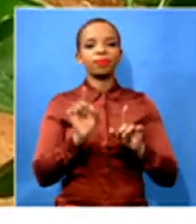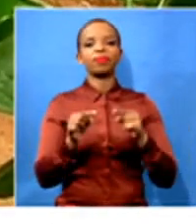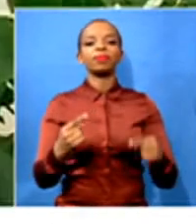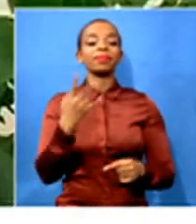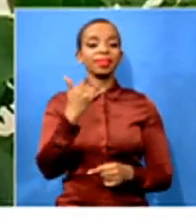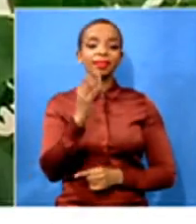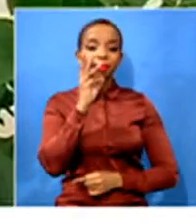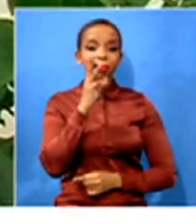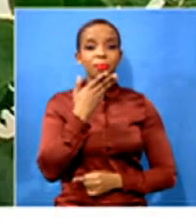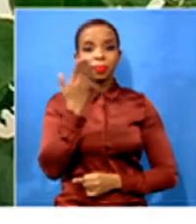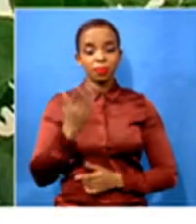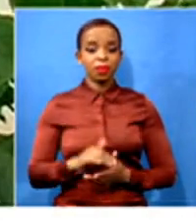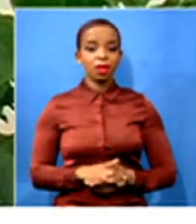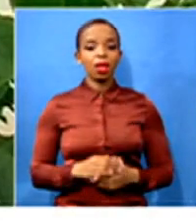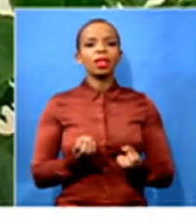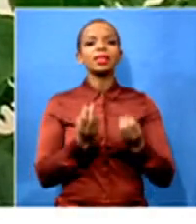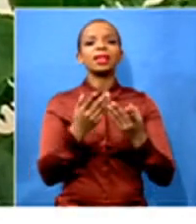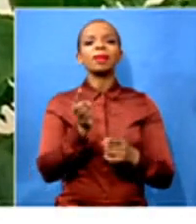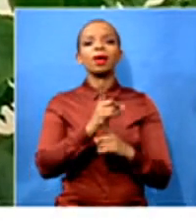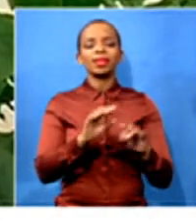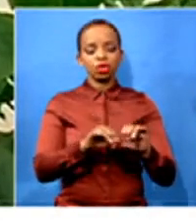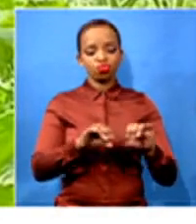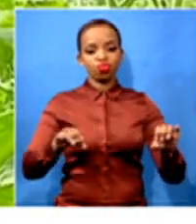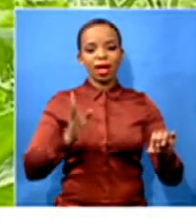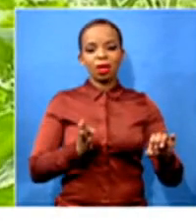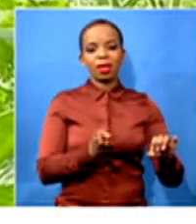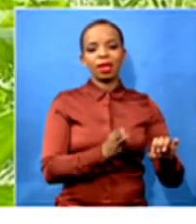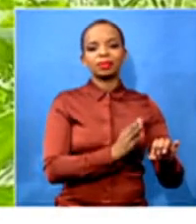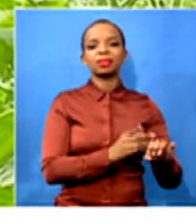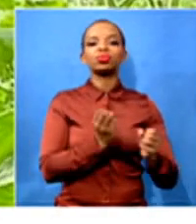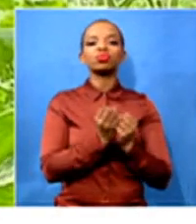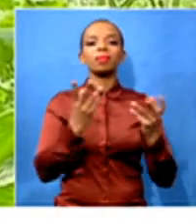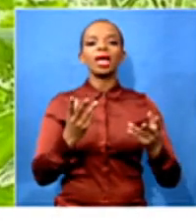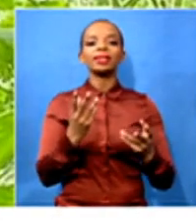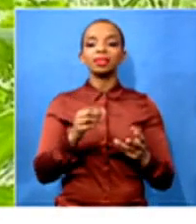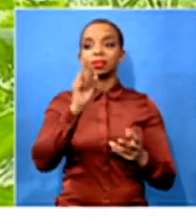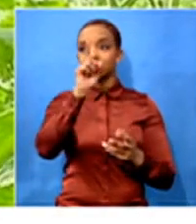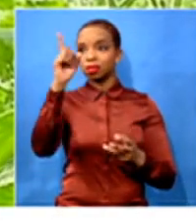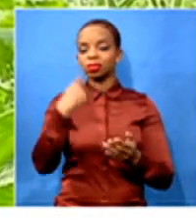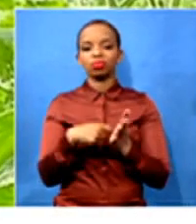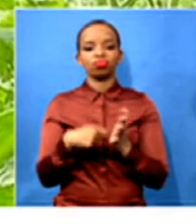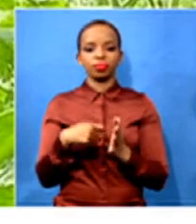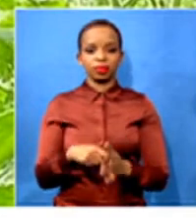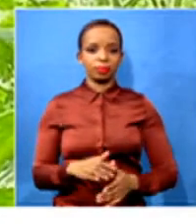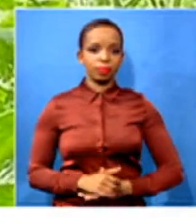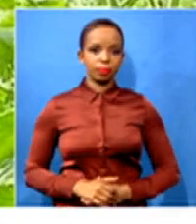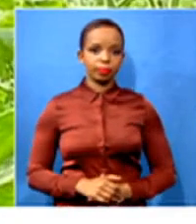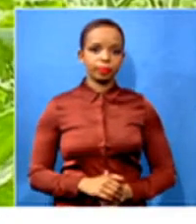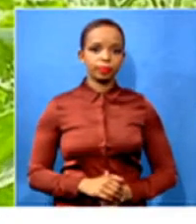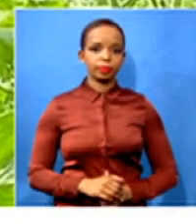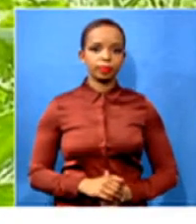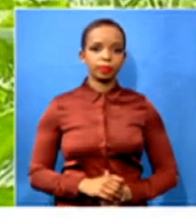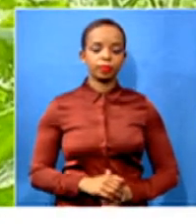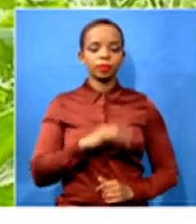farms supply cucumbers to most supermarket groups in the province. That will then in effect will mean that we will have